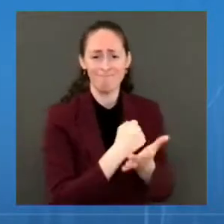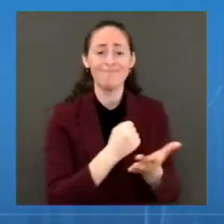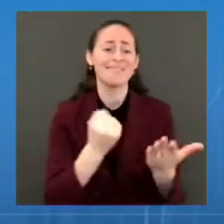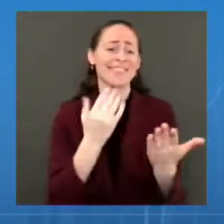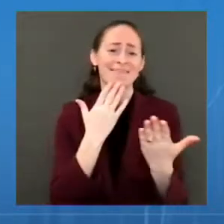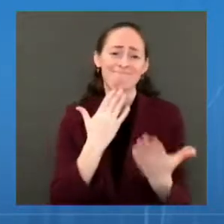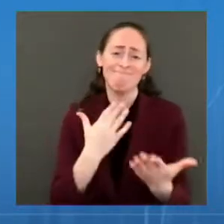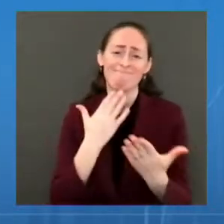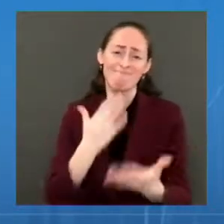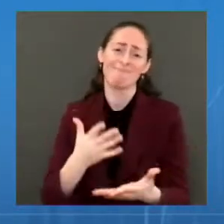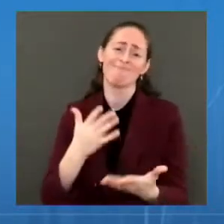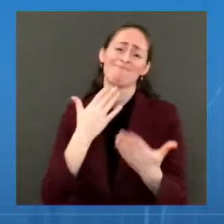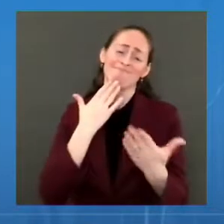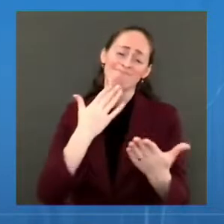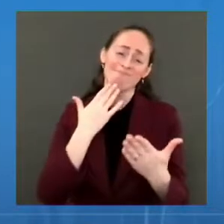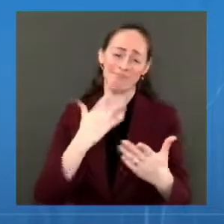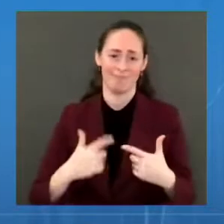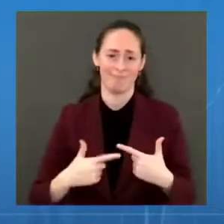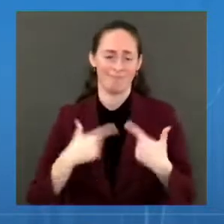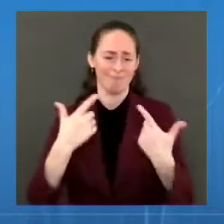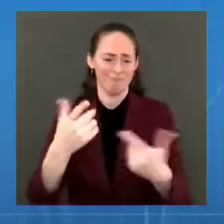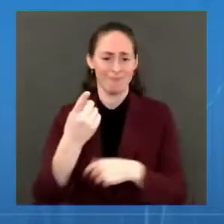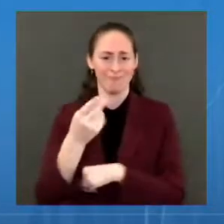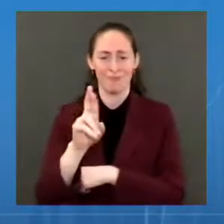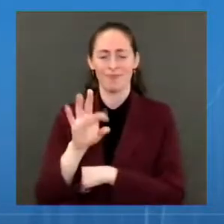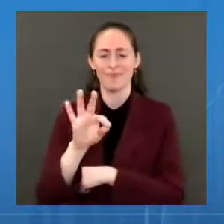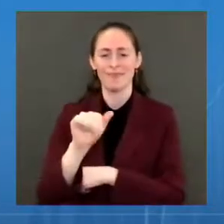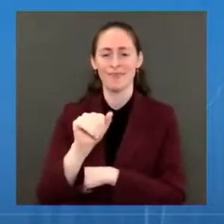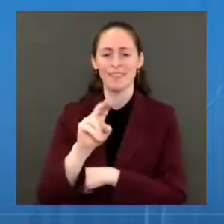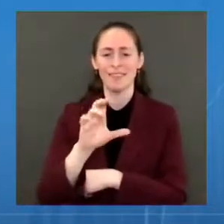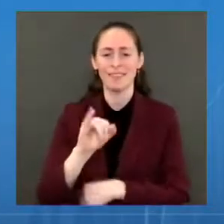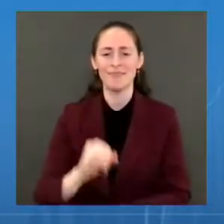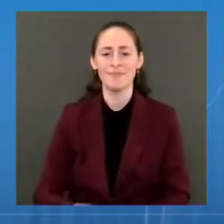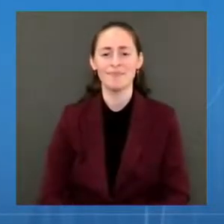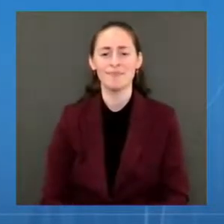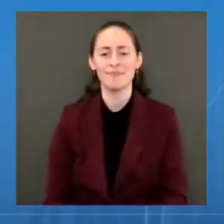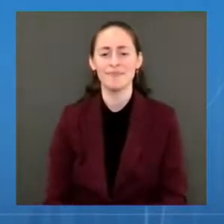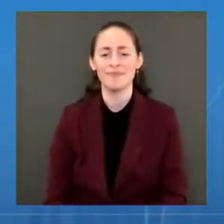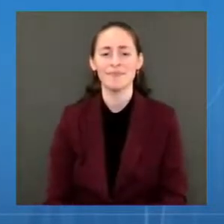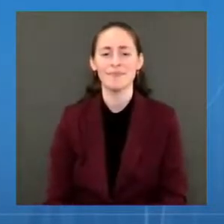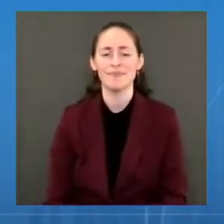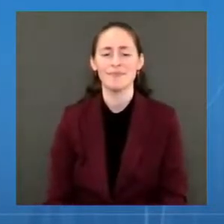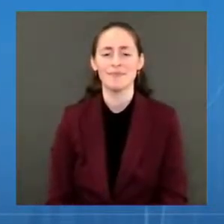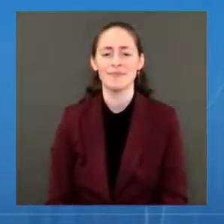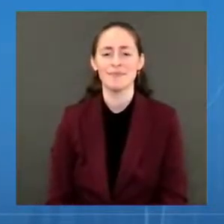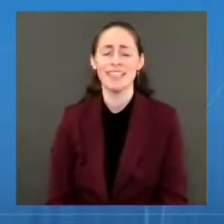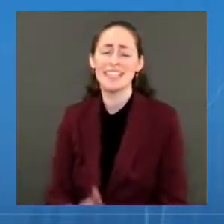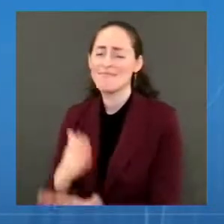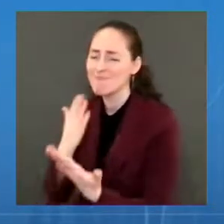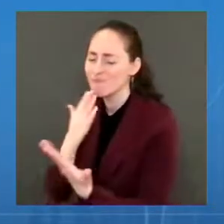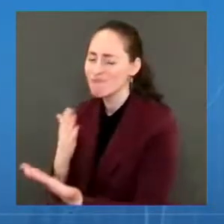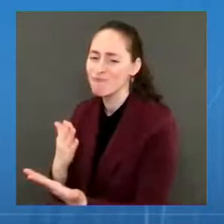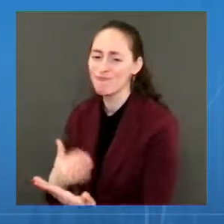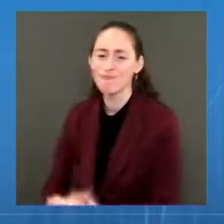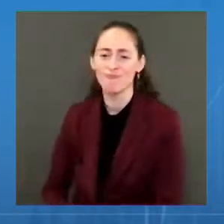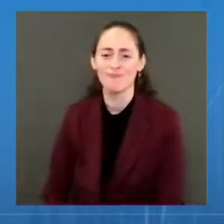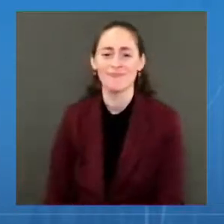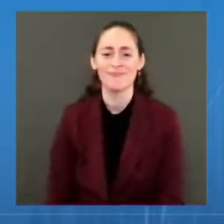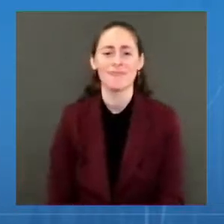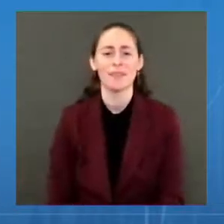turn things over to Dr. Fauci. Thank you very much, Dr. Walensky. If I could have the first